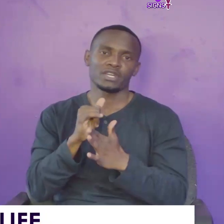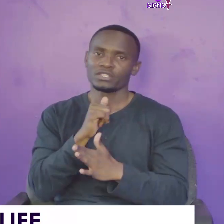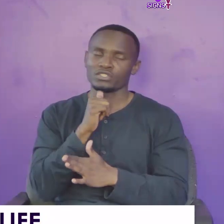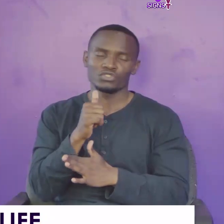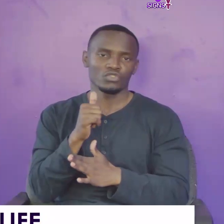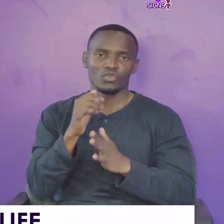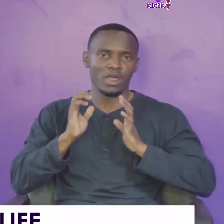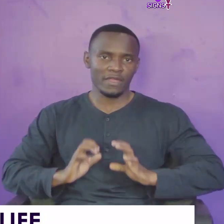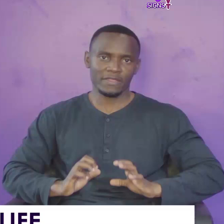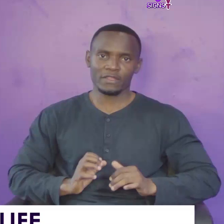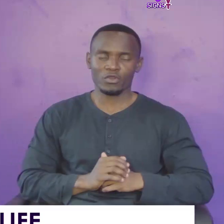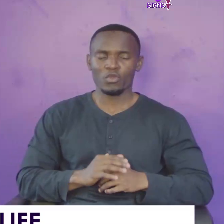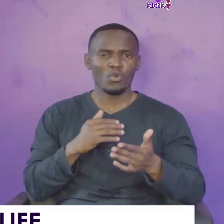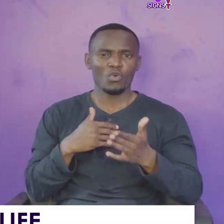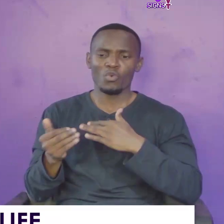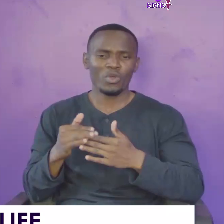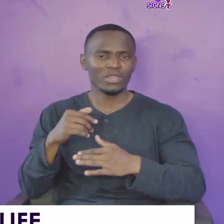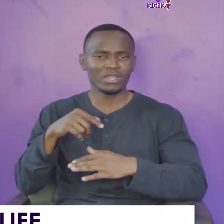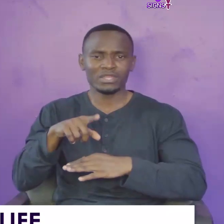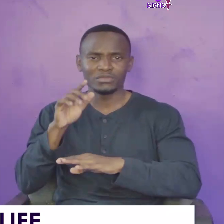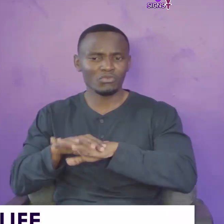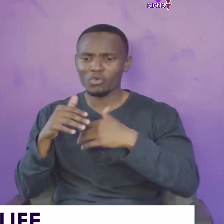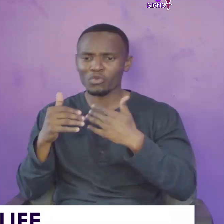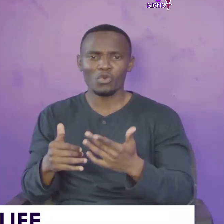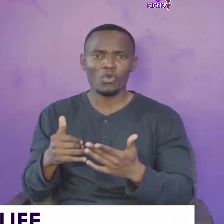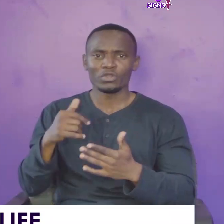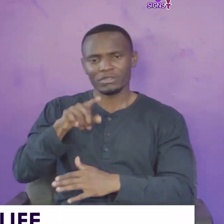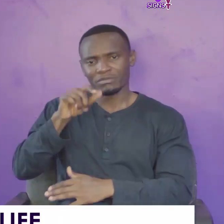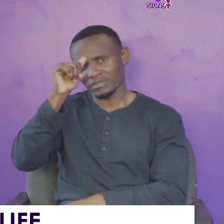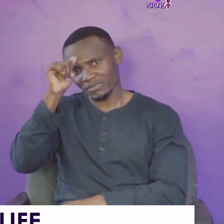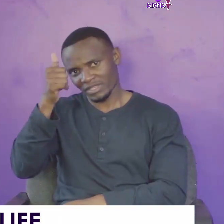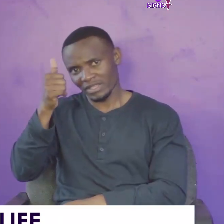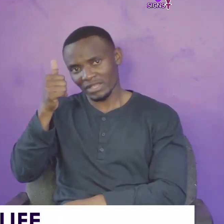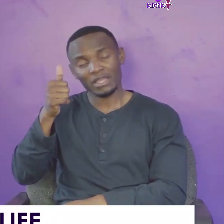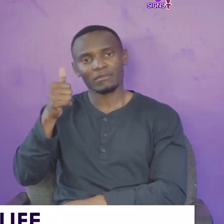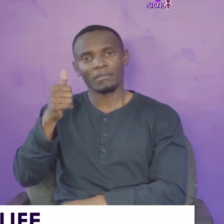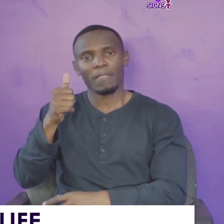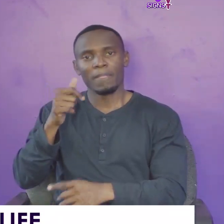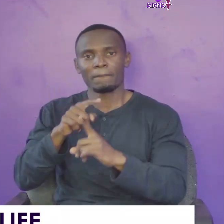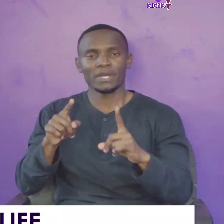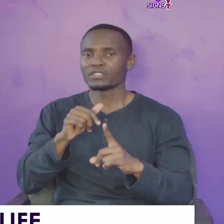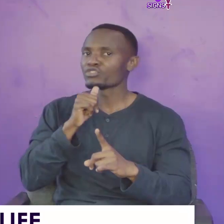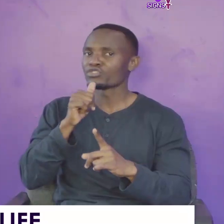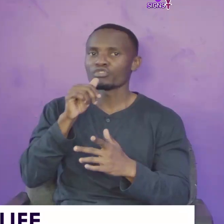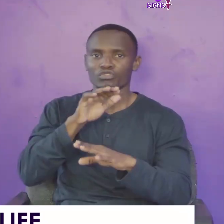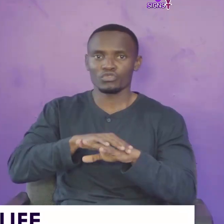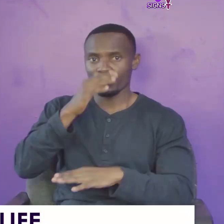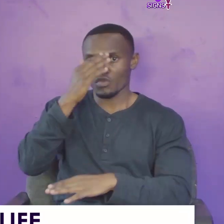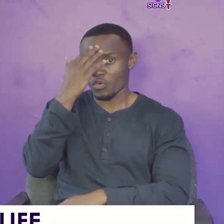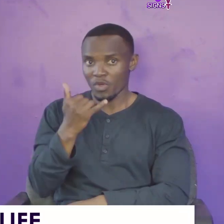they are performing in it or how they got the information to represent other people. Yeah. It is unethical in that they do